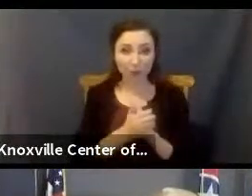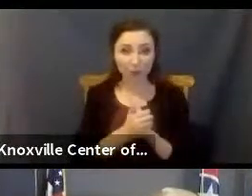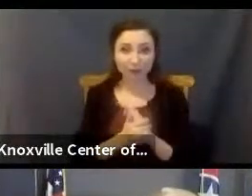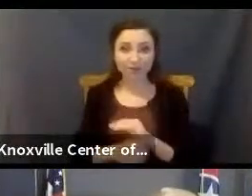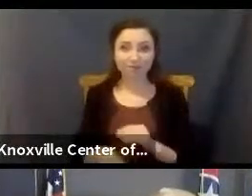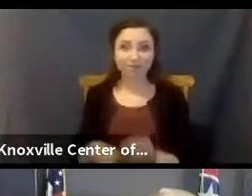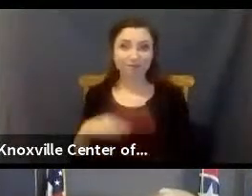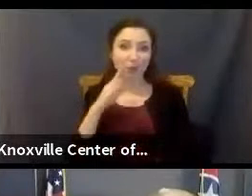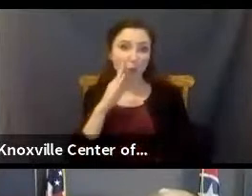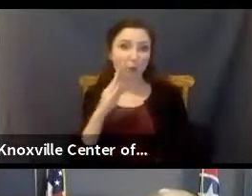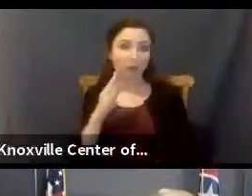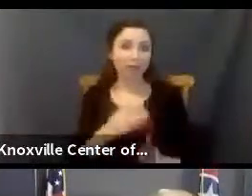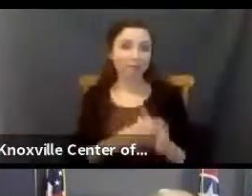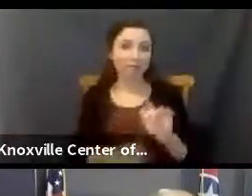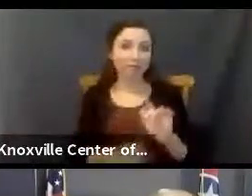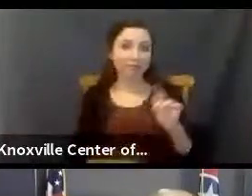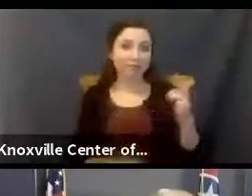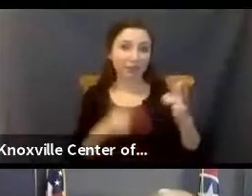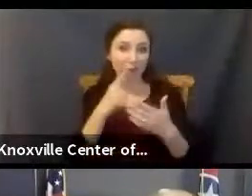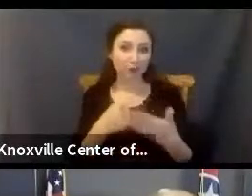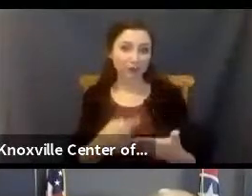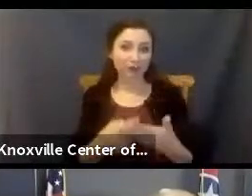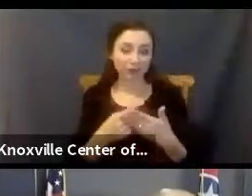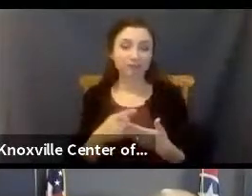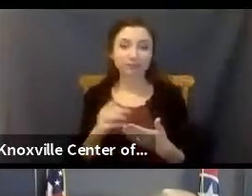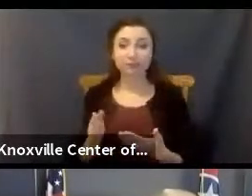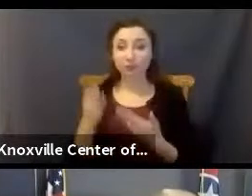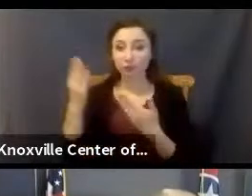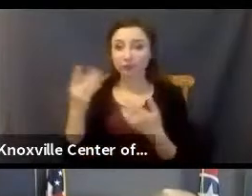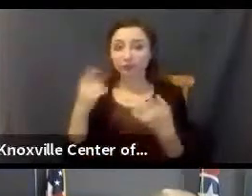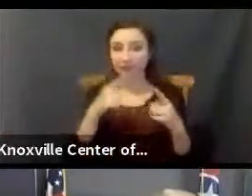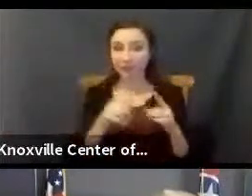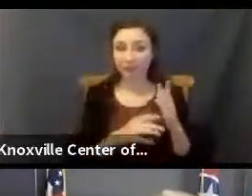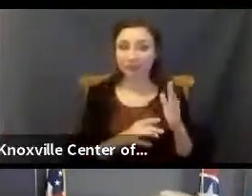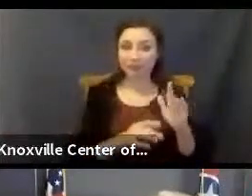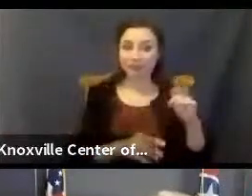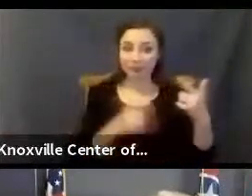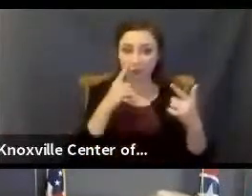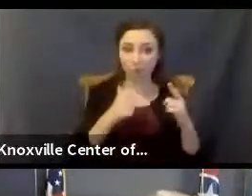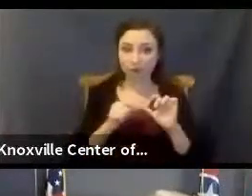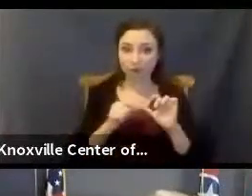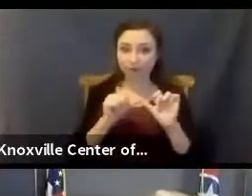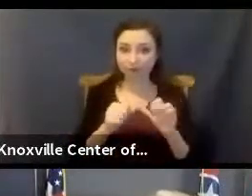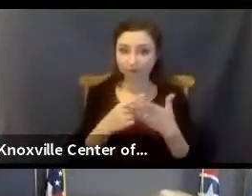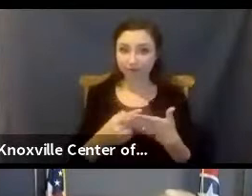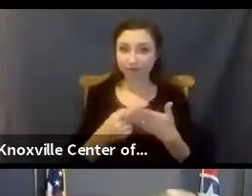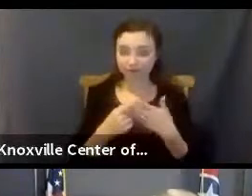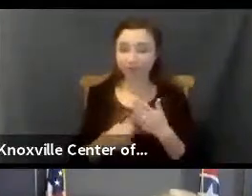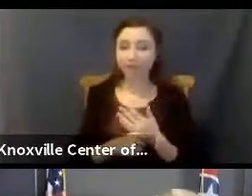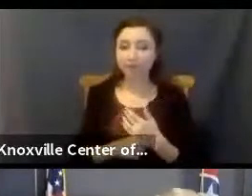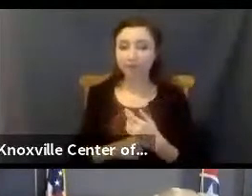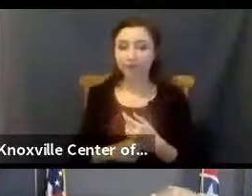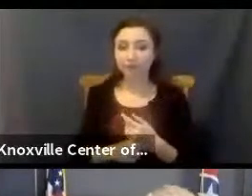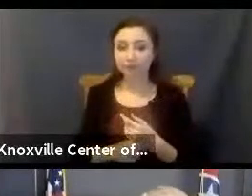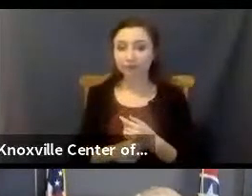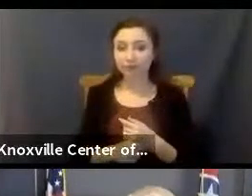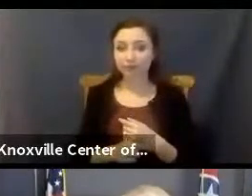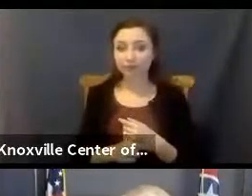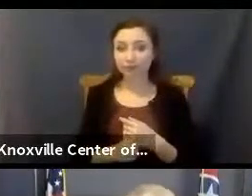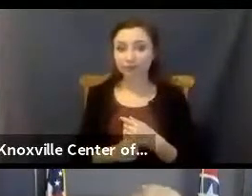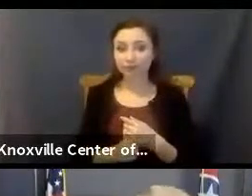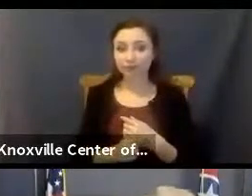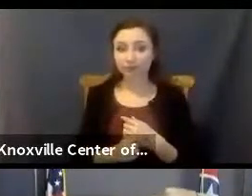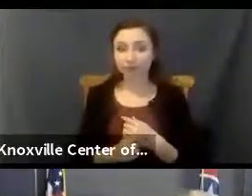I'll second for discussion. Okay, so the motion's been made and seconded. Further discussion? So just for clarity,